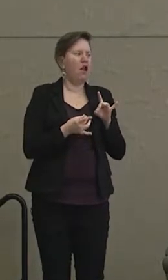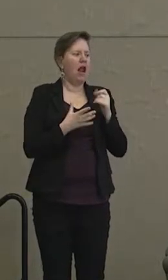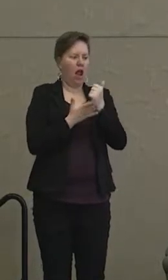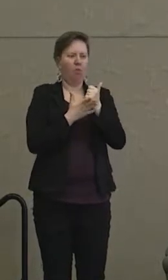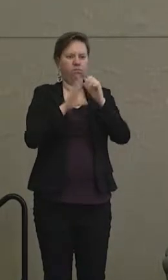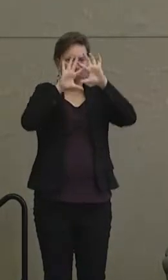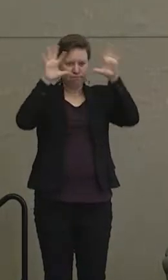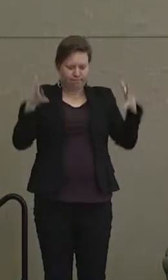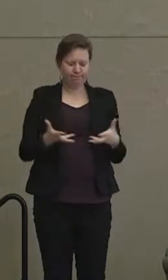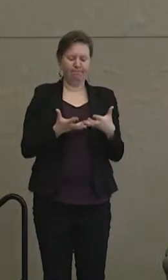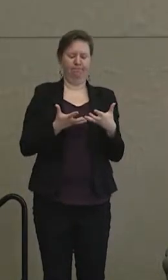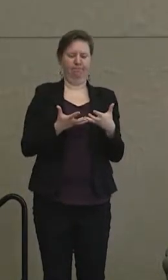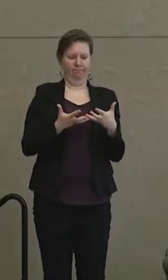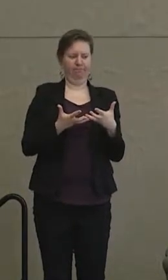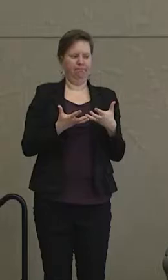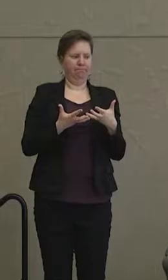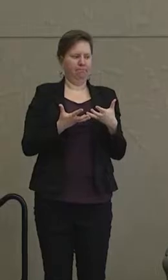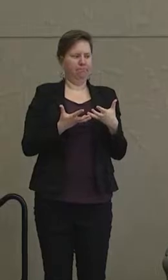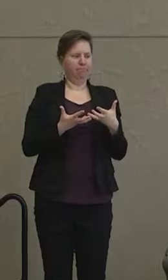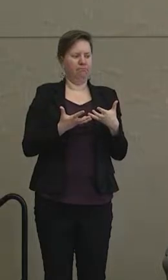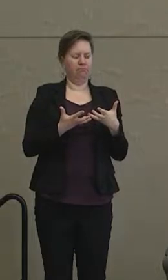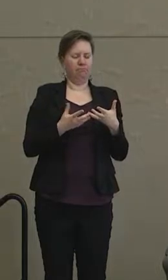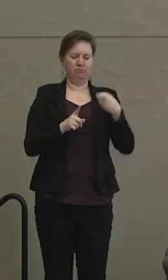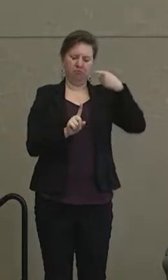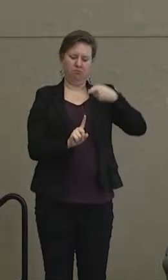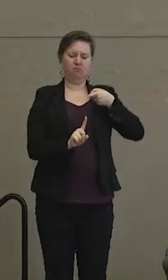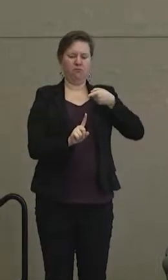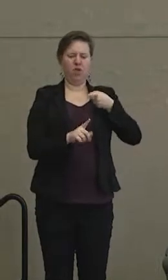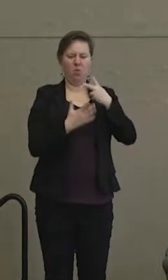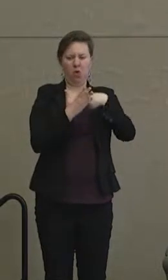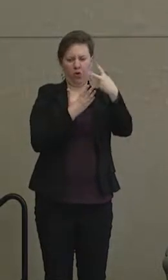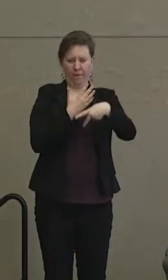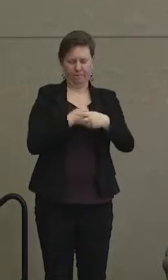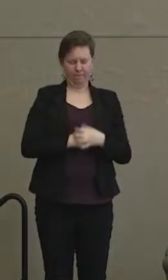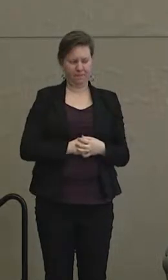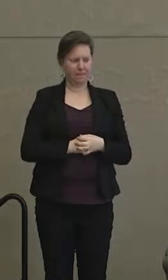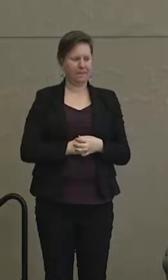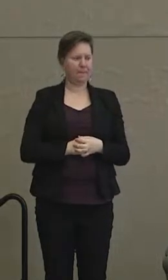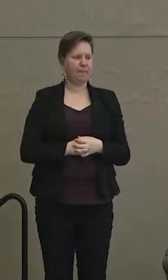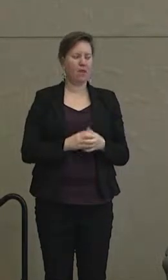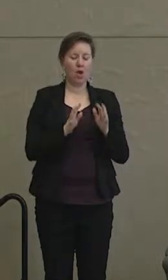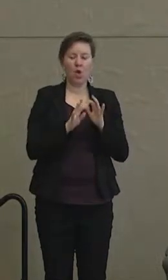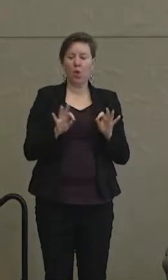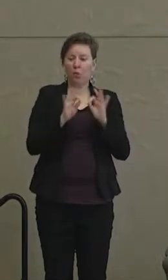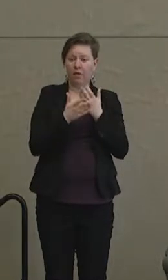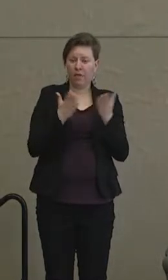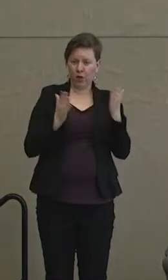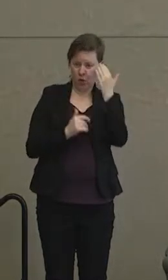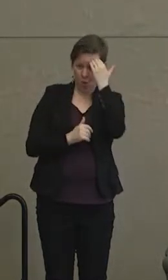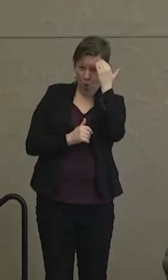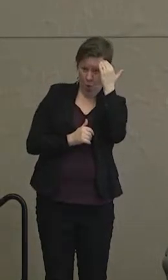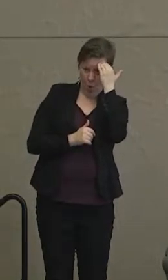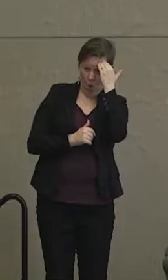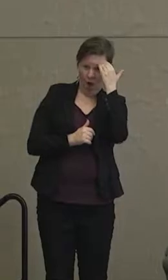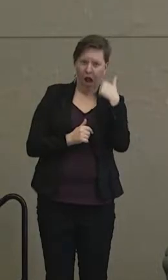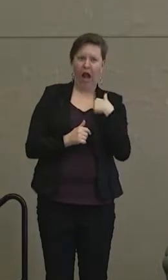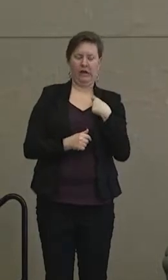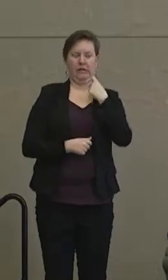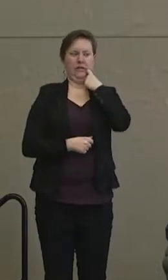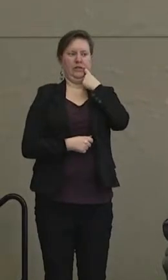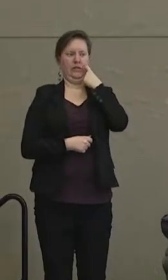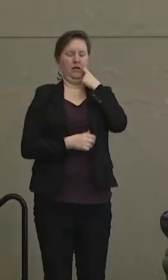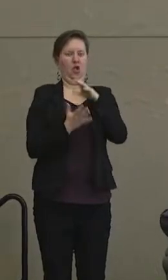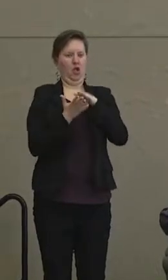shape the framework for the program. So an important thing to know, which I recently